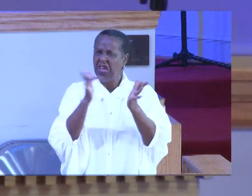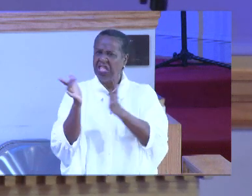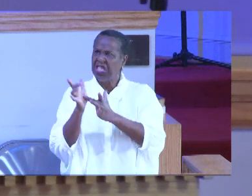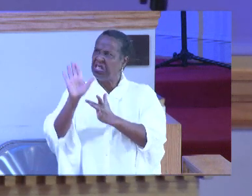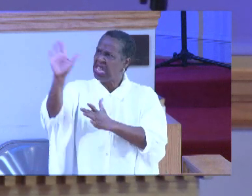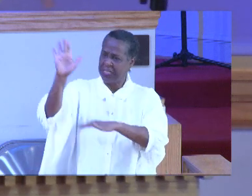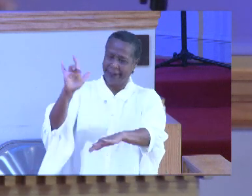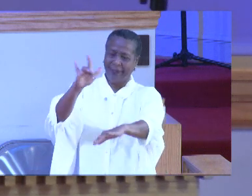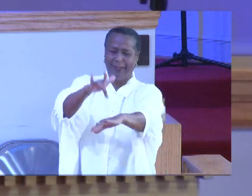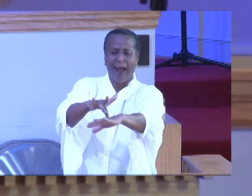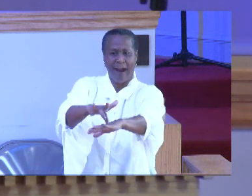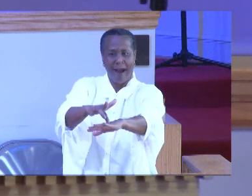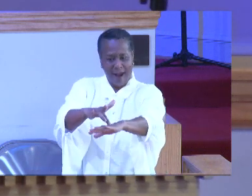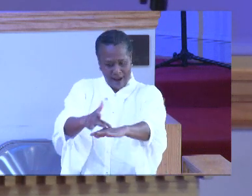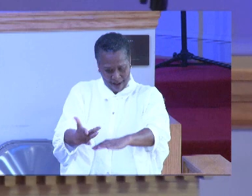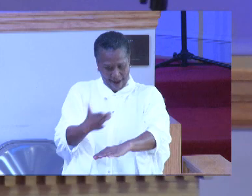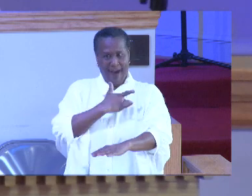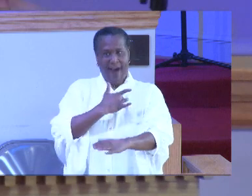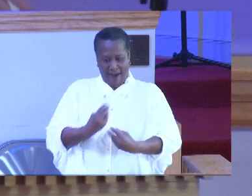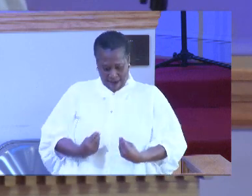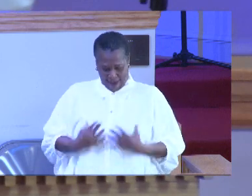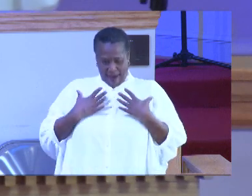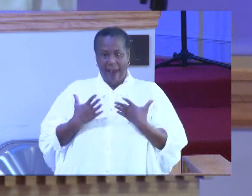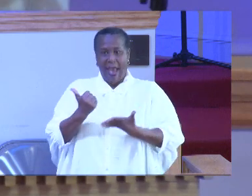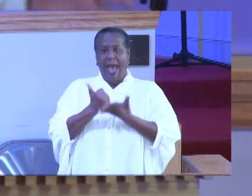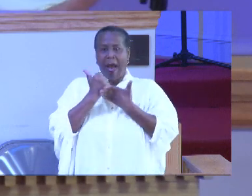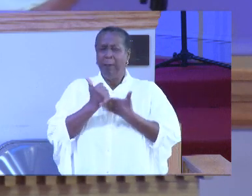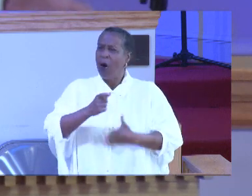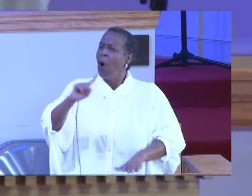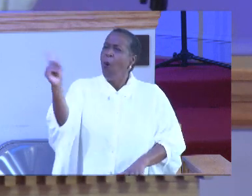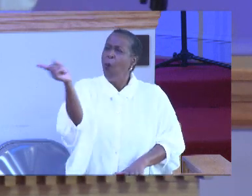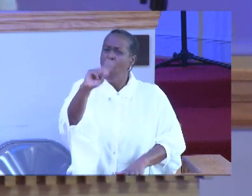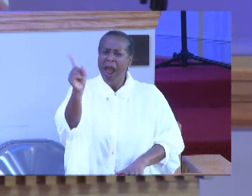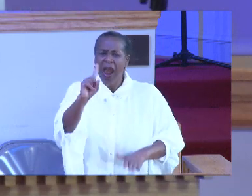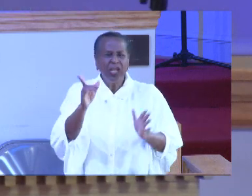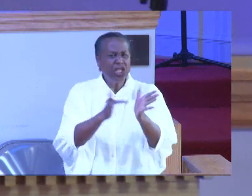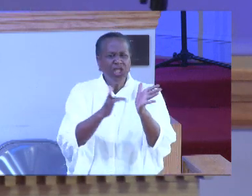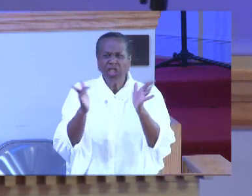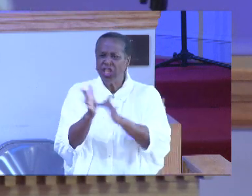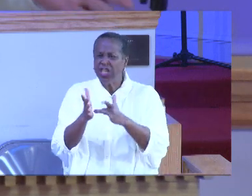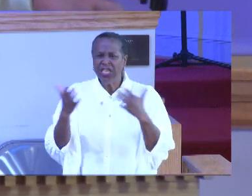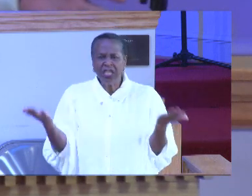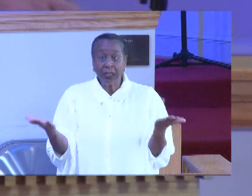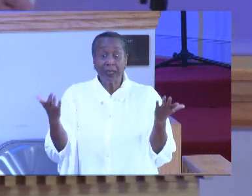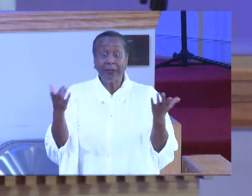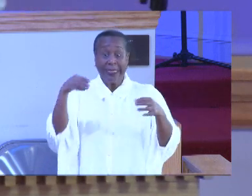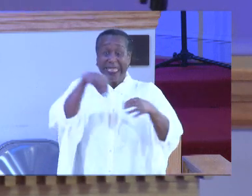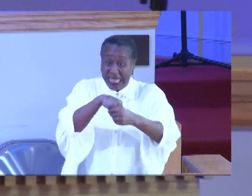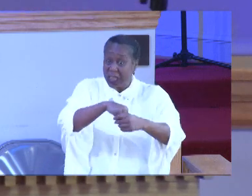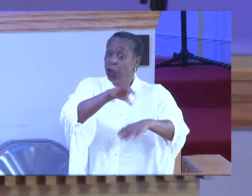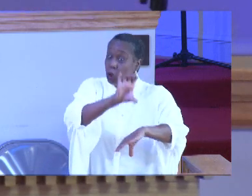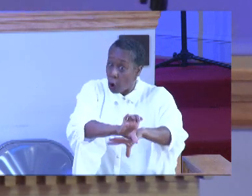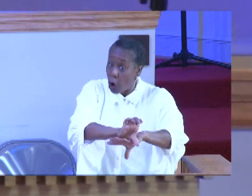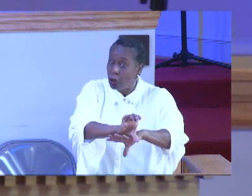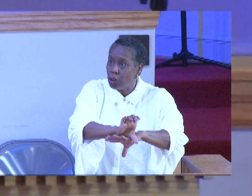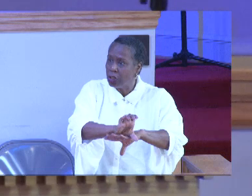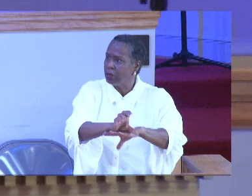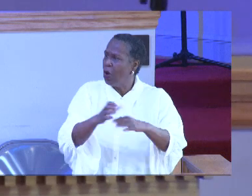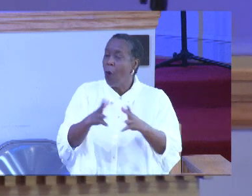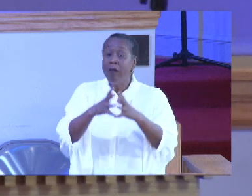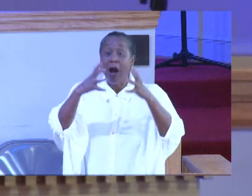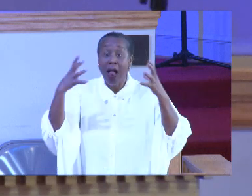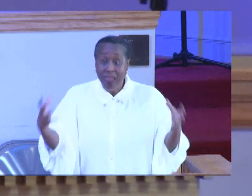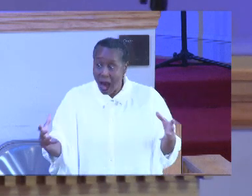still soothe and transform. Where is Jesus even in church when we've got a whole lot